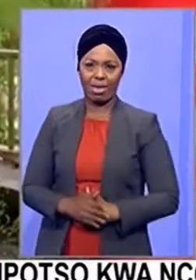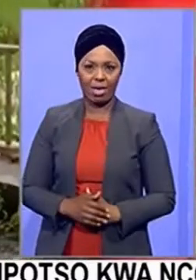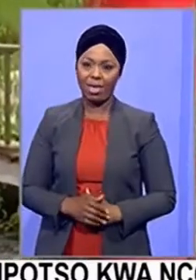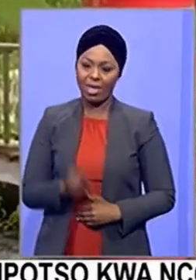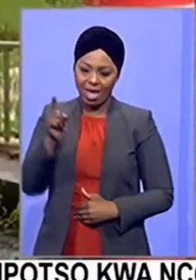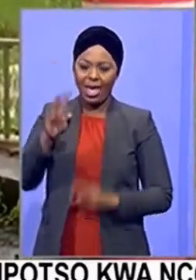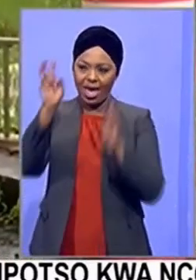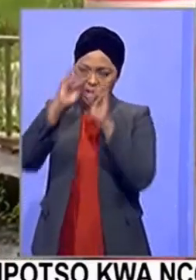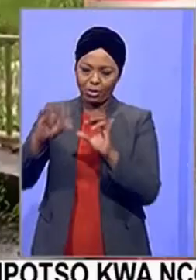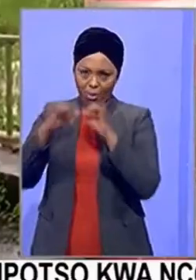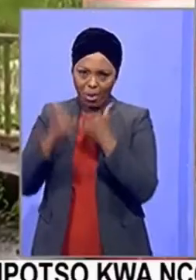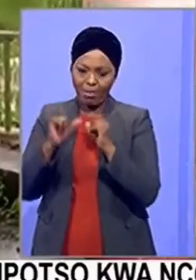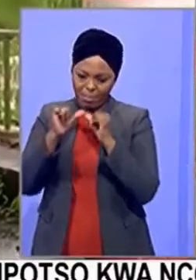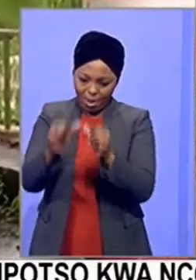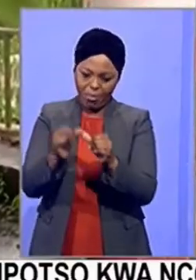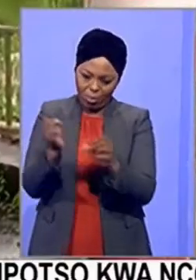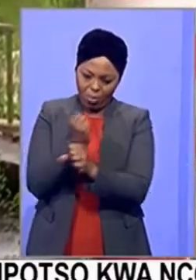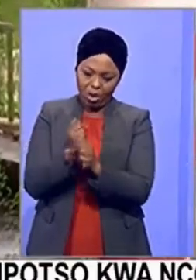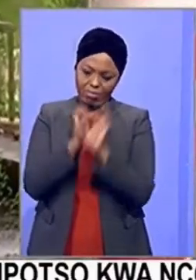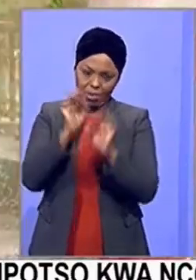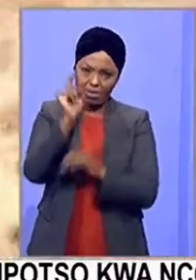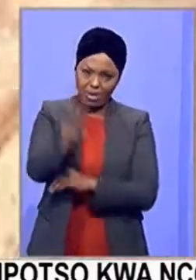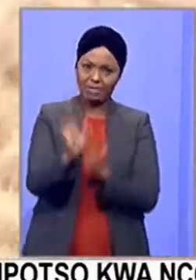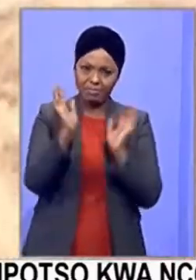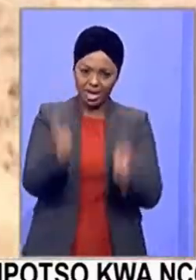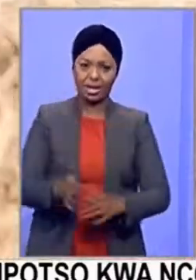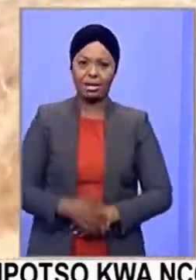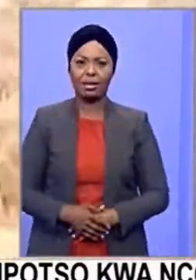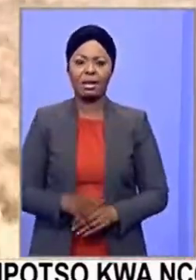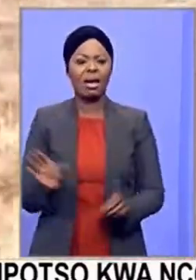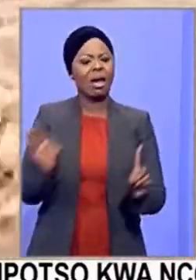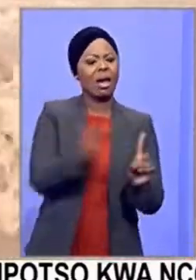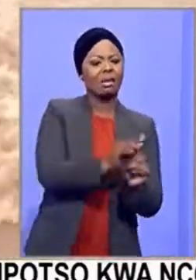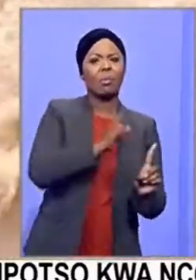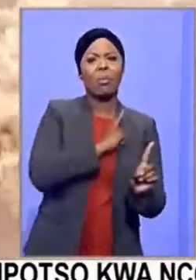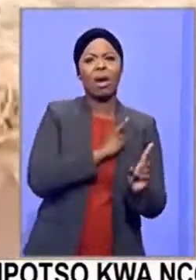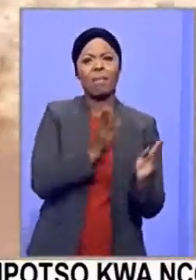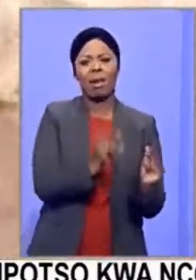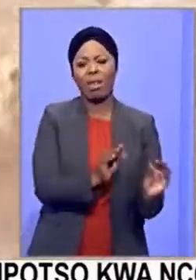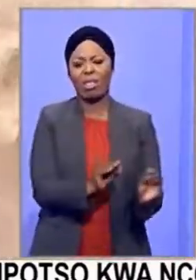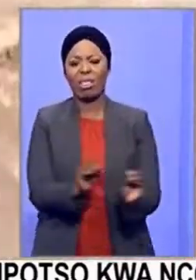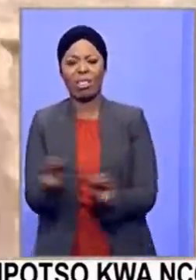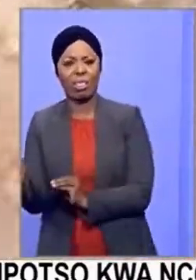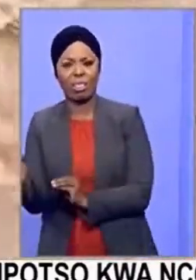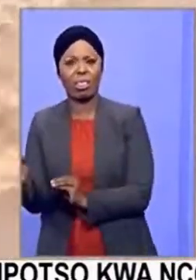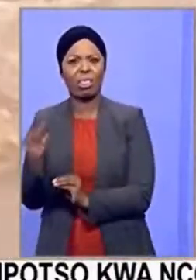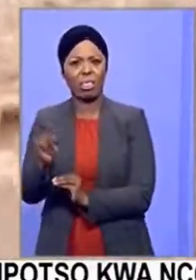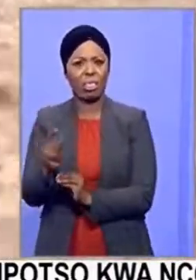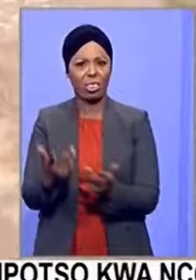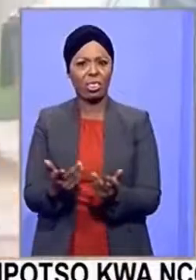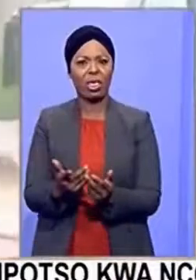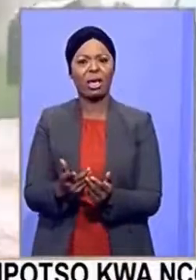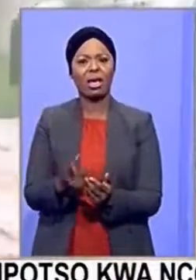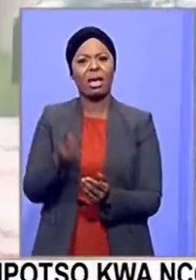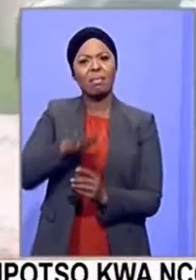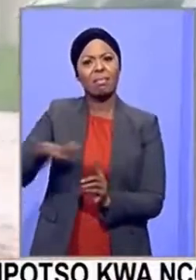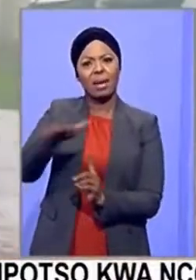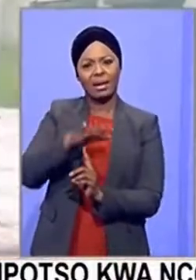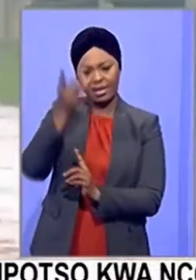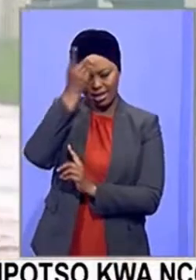raba dipotšišo mabapi le gore goreng go na le tiego ya mašeleng go kimollo ya masepala go parara wa eThekwini, Mabuza o